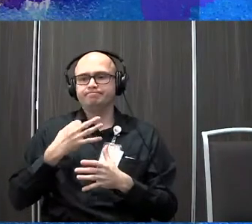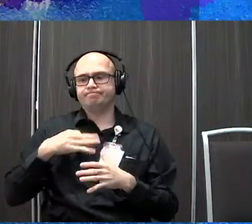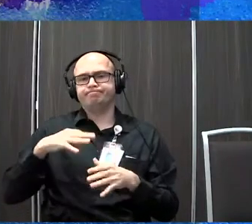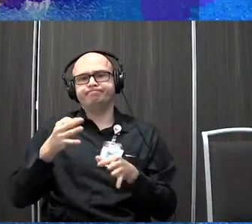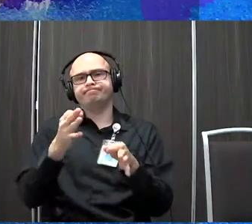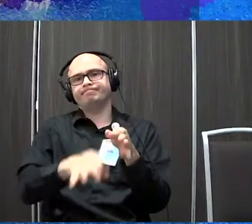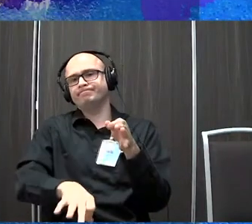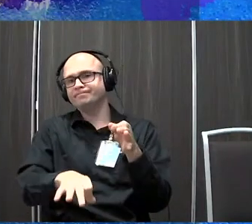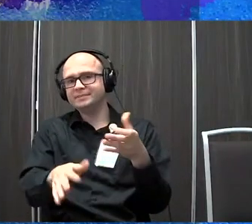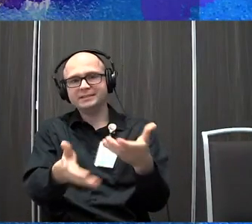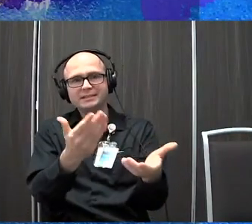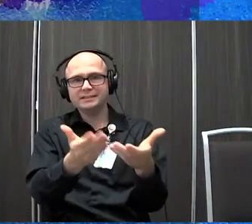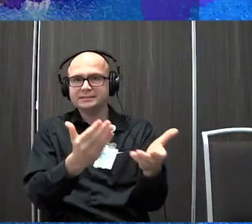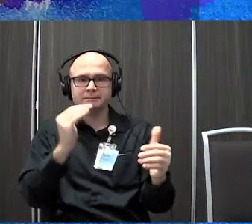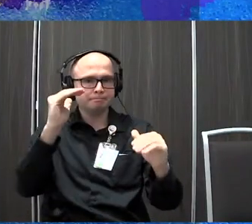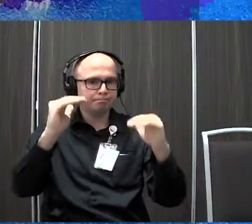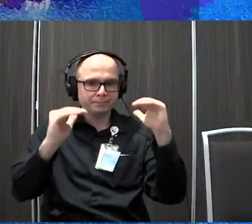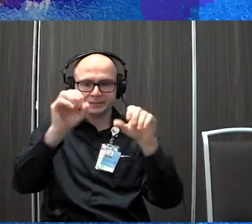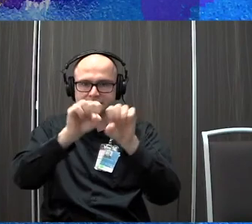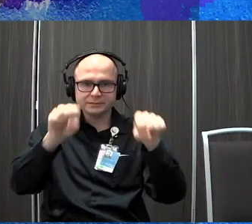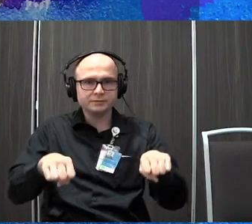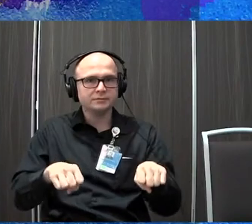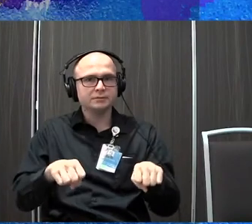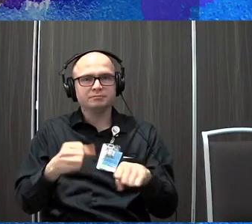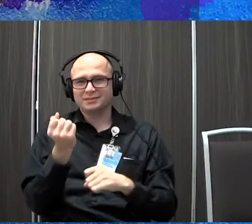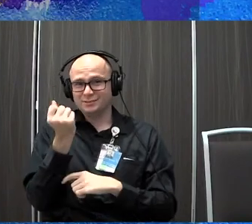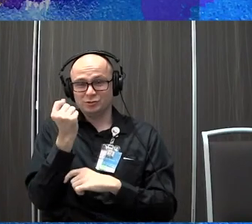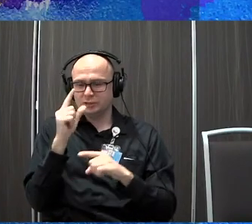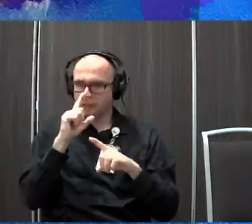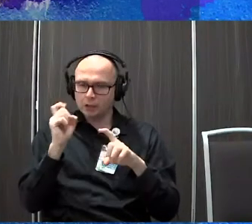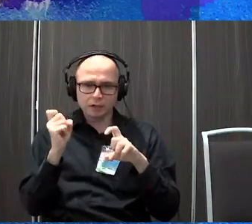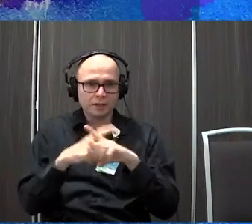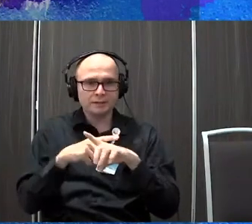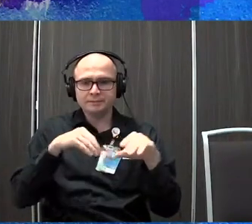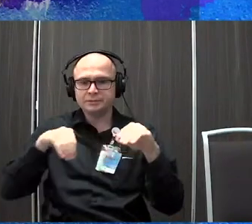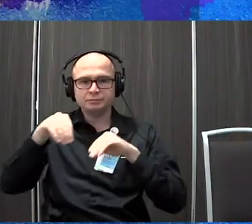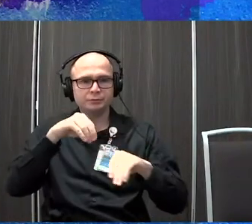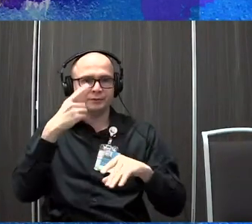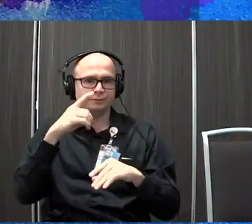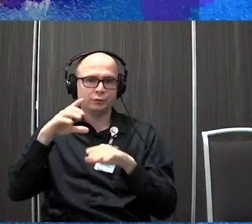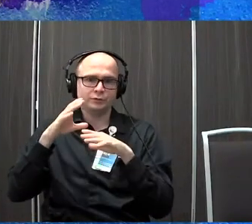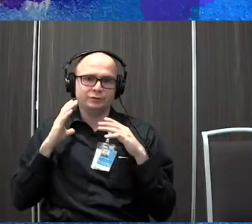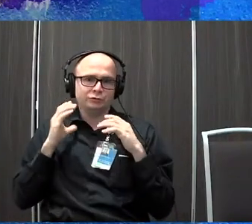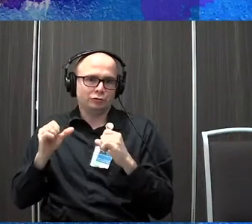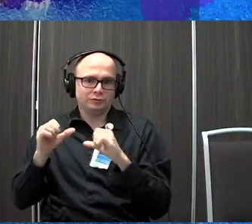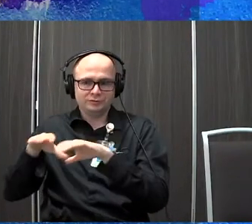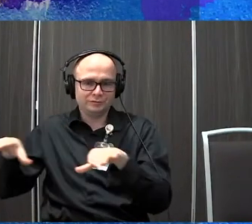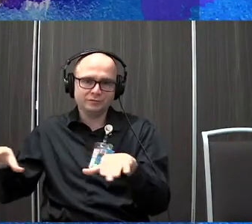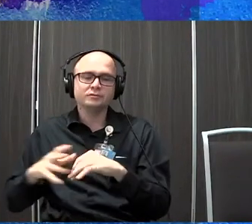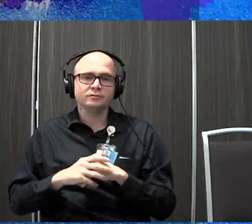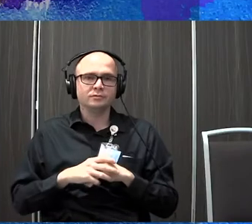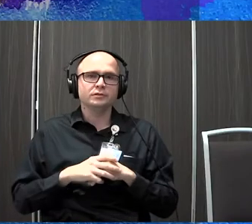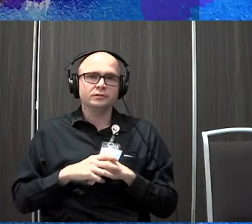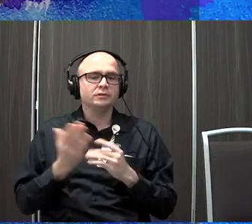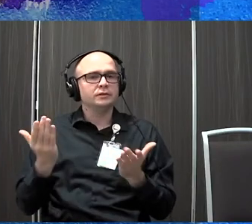a, you know, a very functional balance system and it's such a complex, um, movement for our children that, that don't. And so, um,